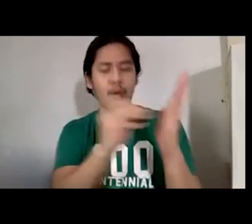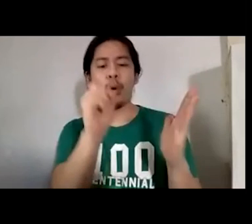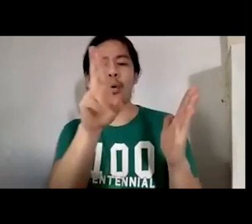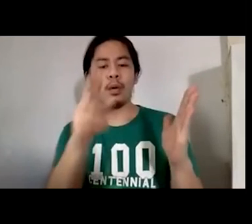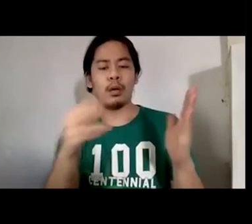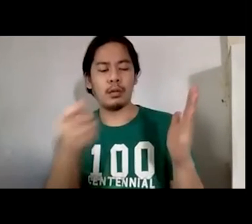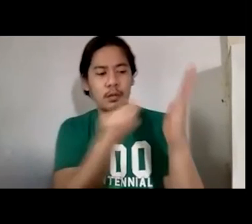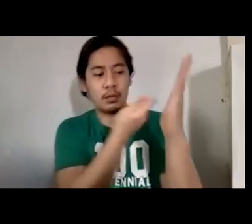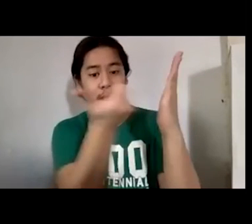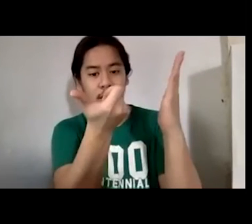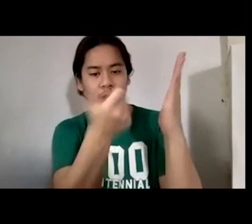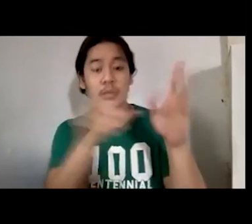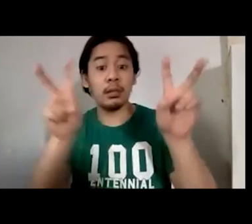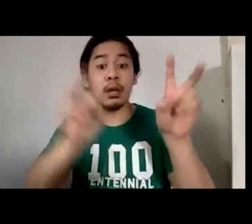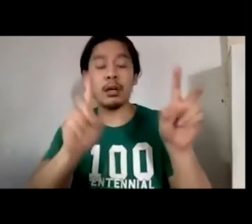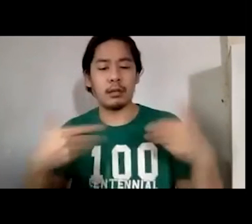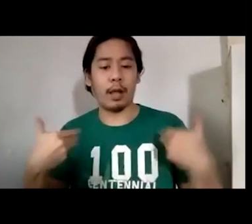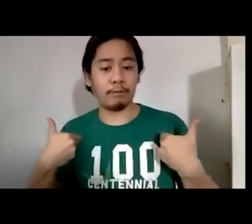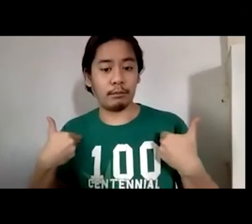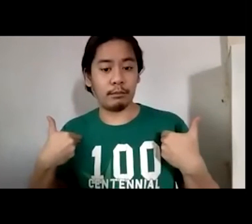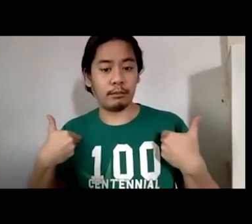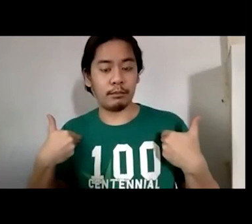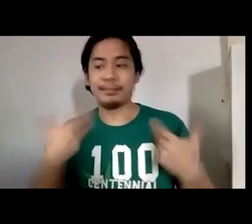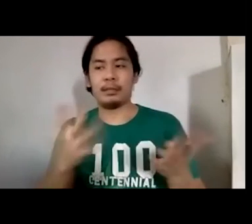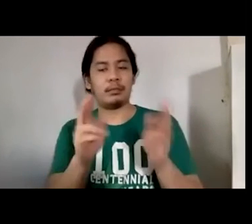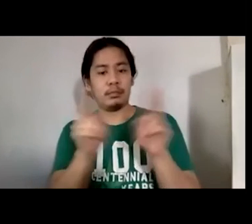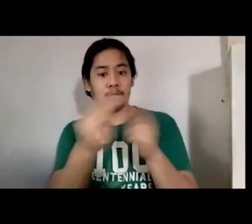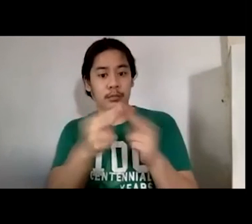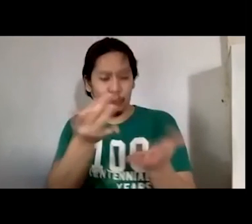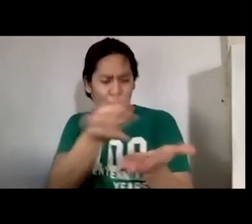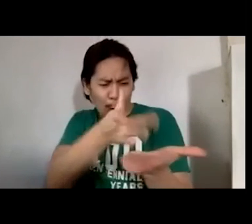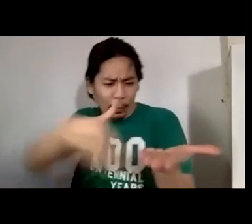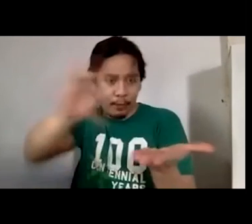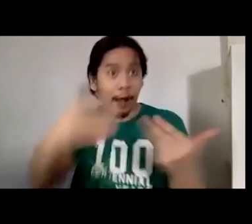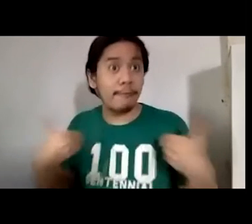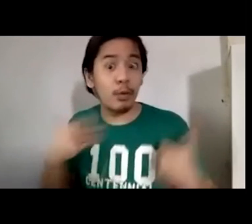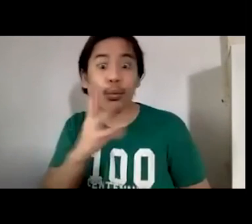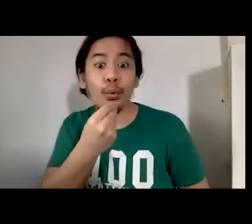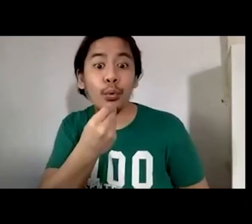So I asked whether or not I should put in have